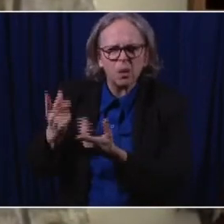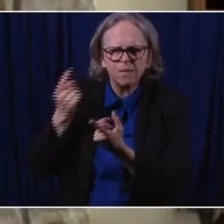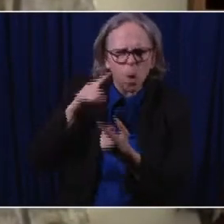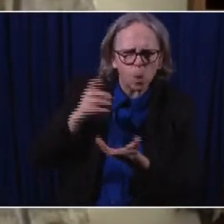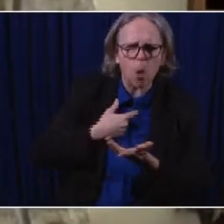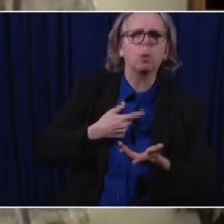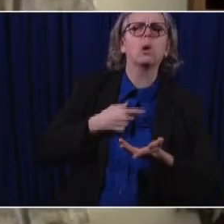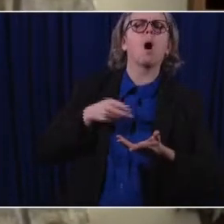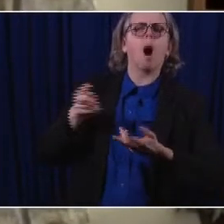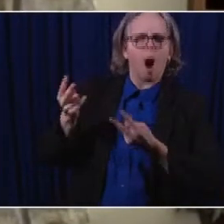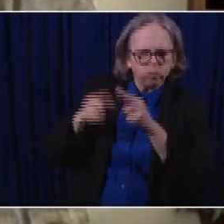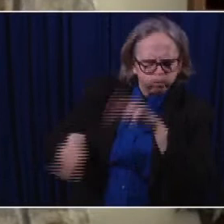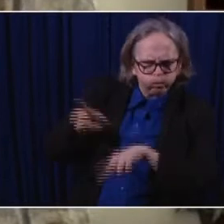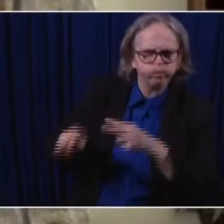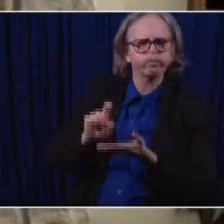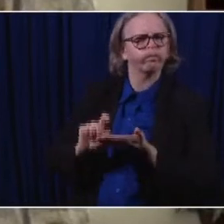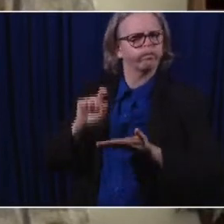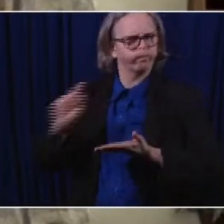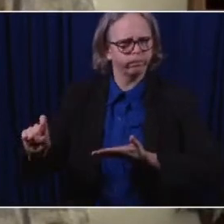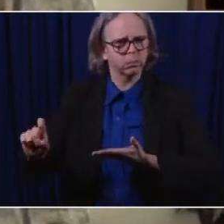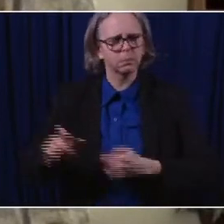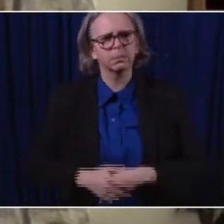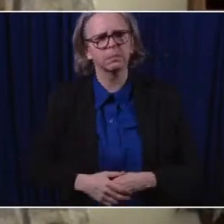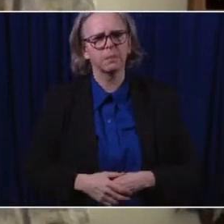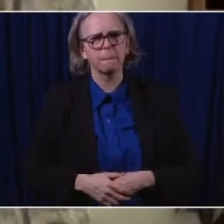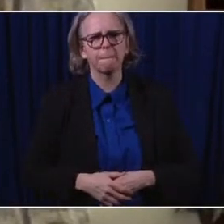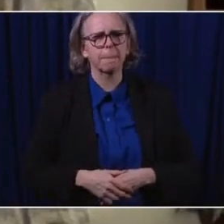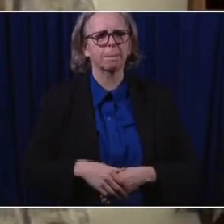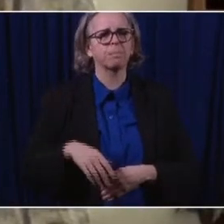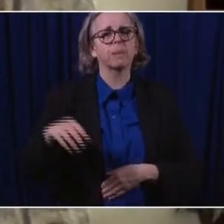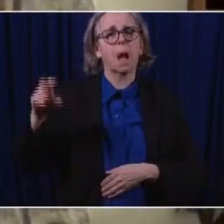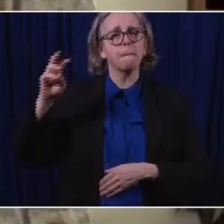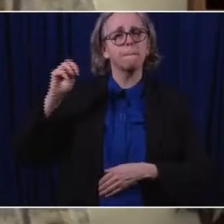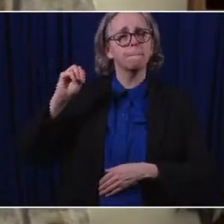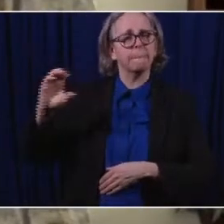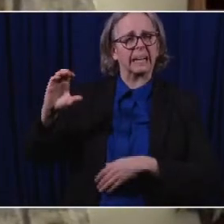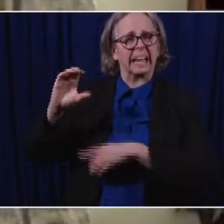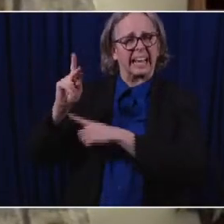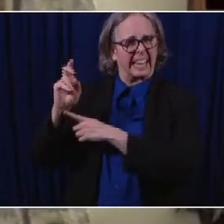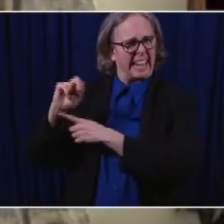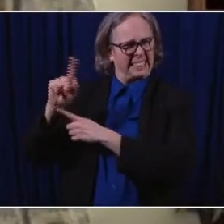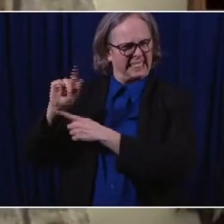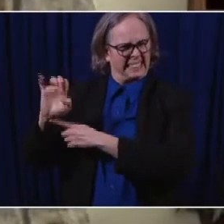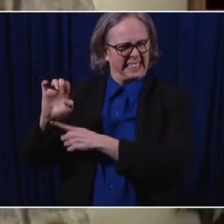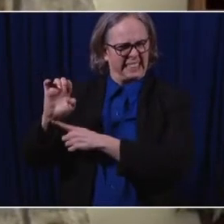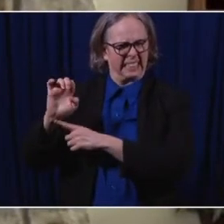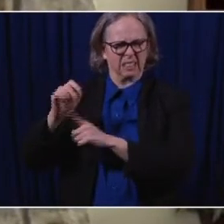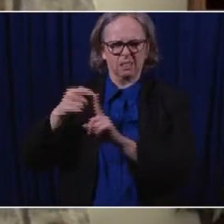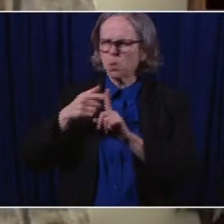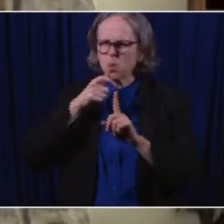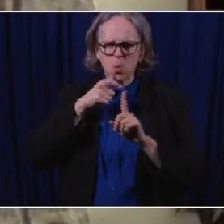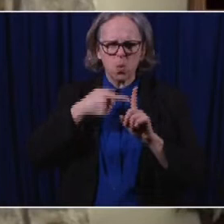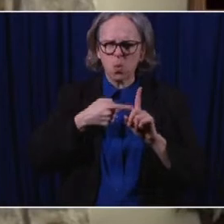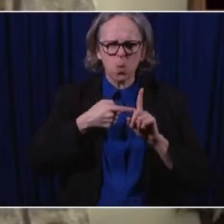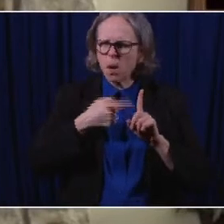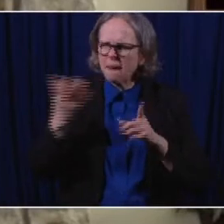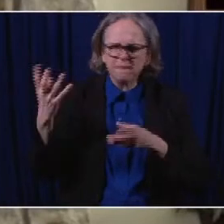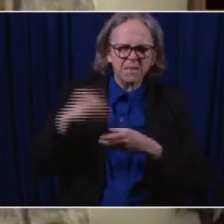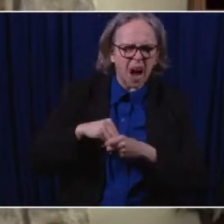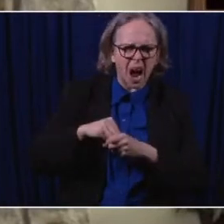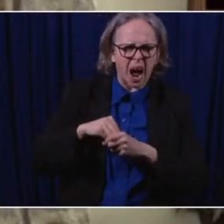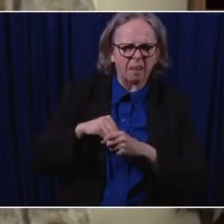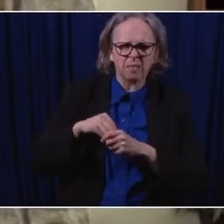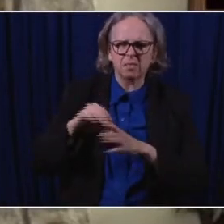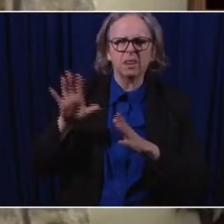part of the lawsuit that brought Ohio together under the One Ohio plan, but I'm really pleased that